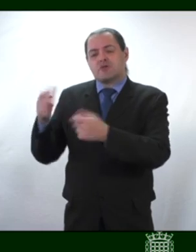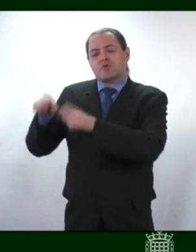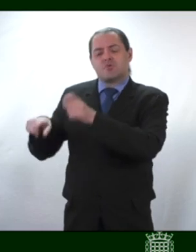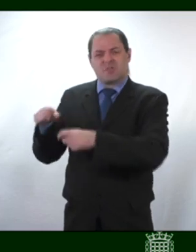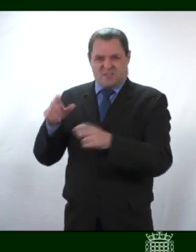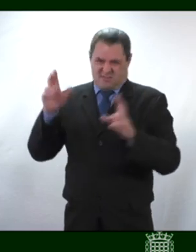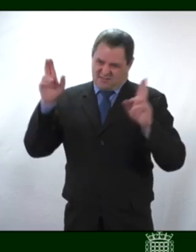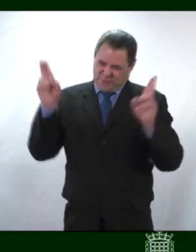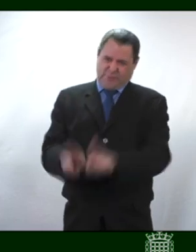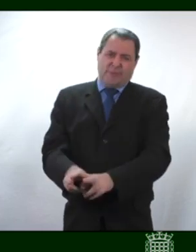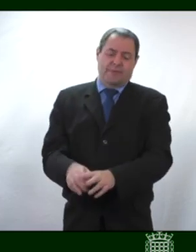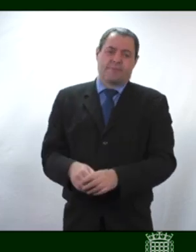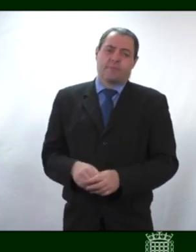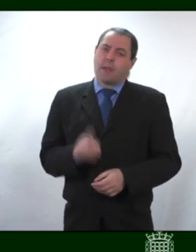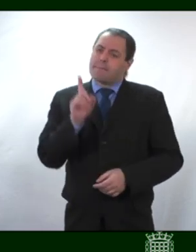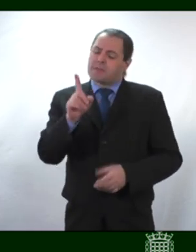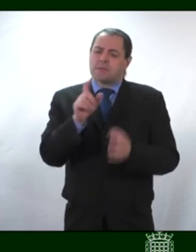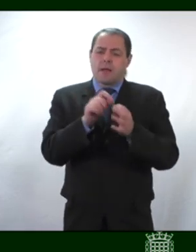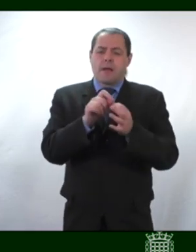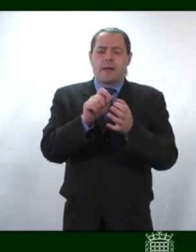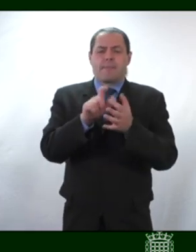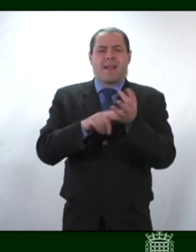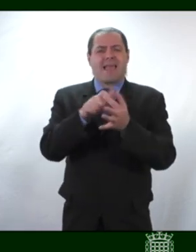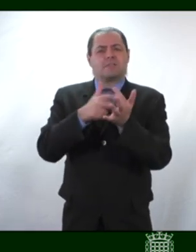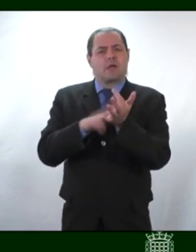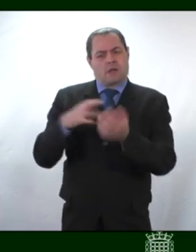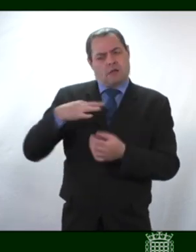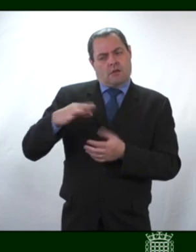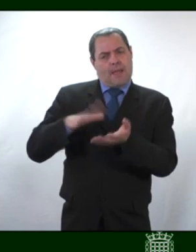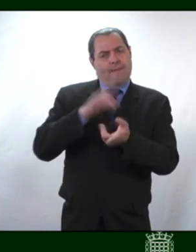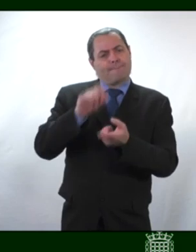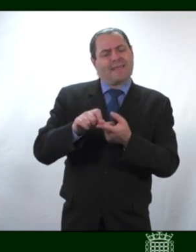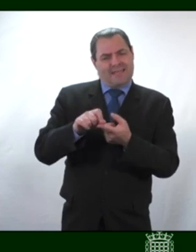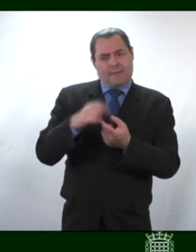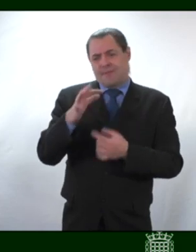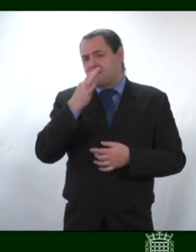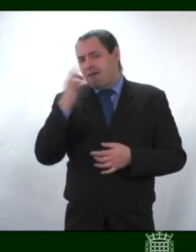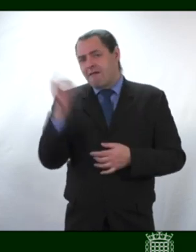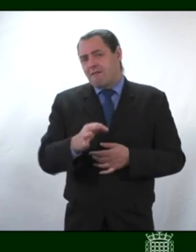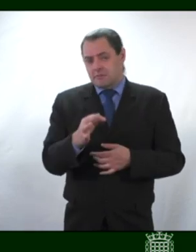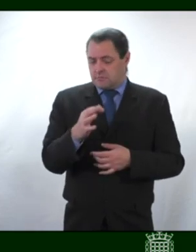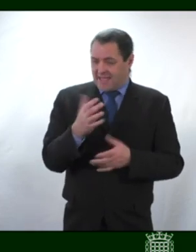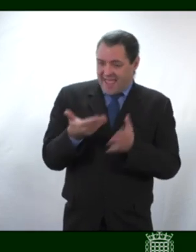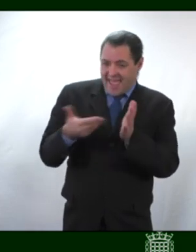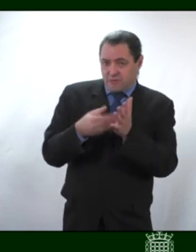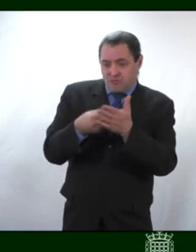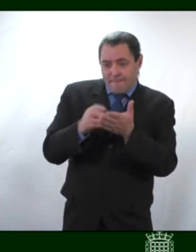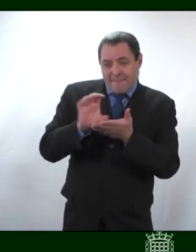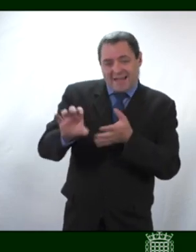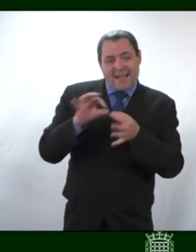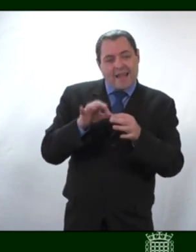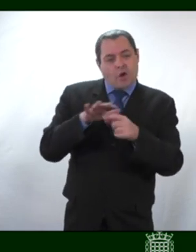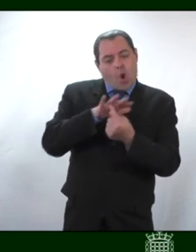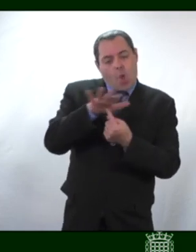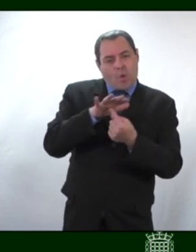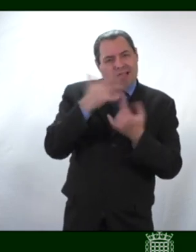point raised by my honourable friend, the member for Blaydon? When will he give the extra resources to local directors of public health to do local test and tracing? And